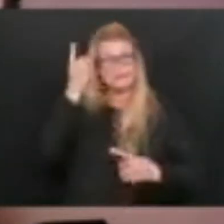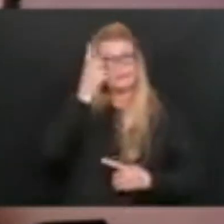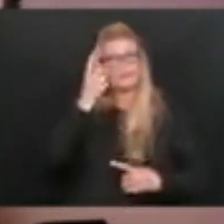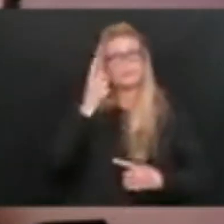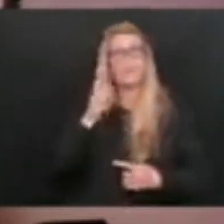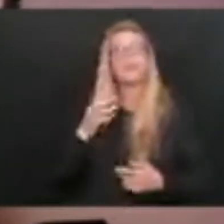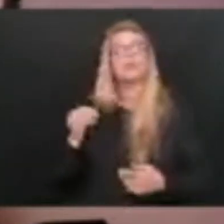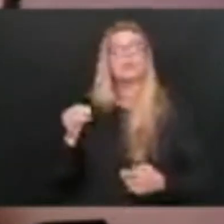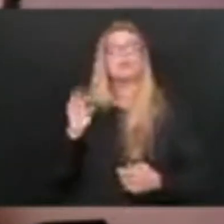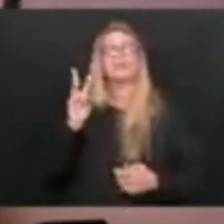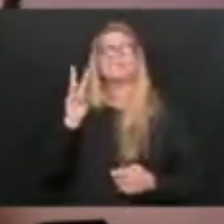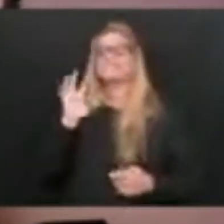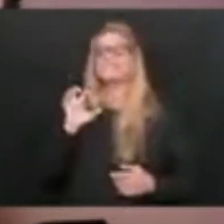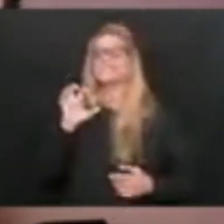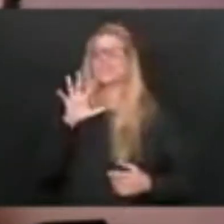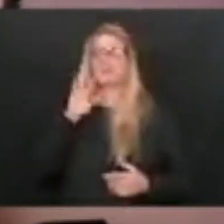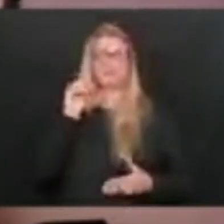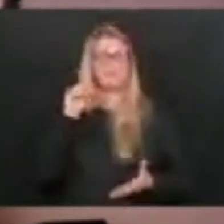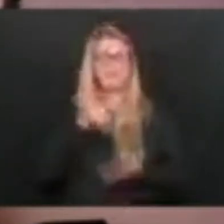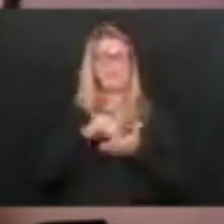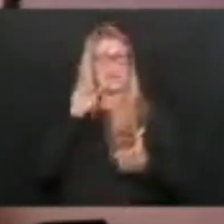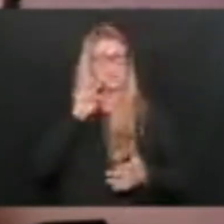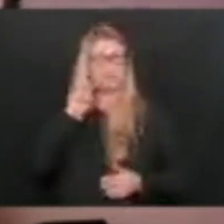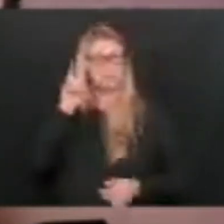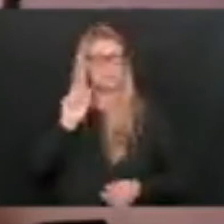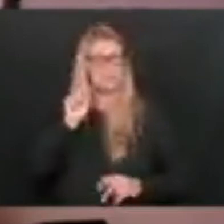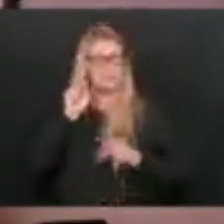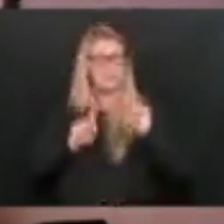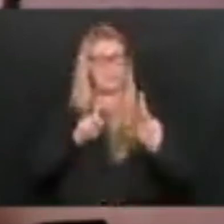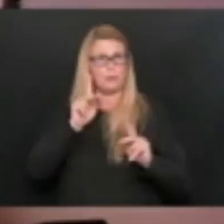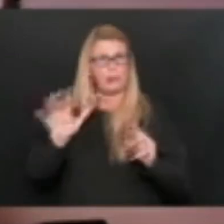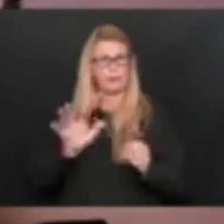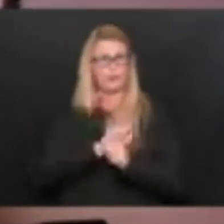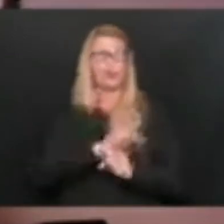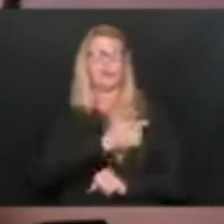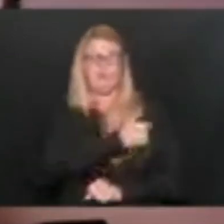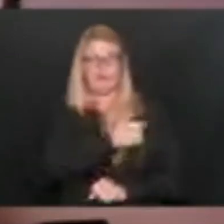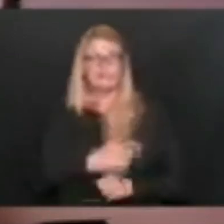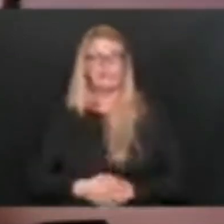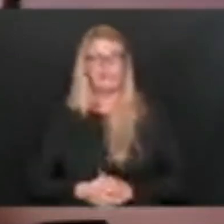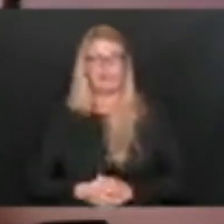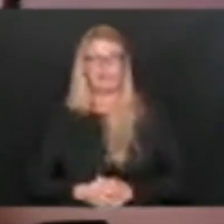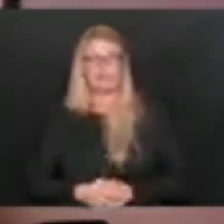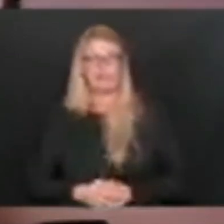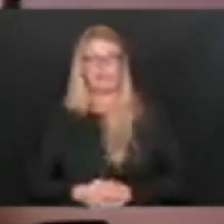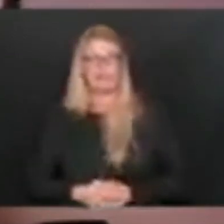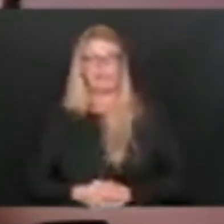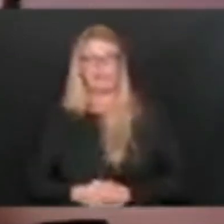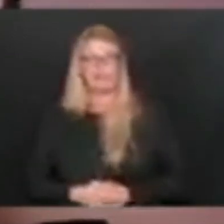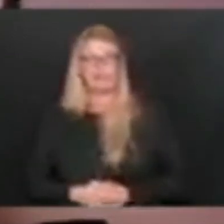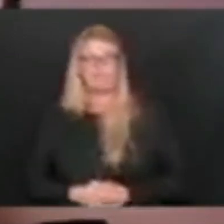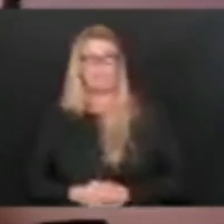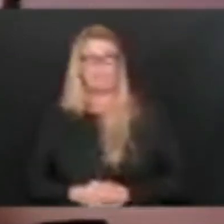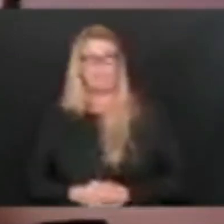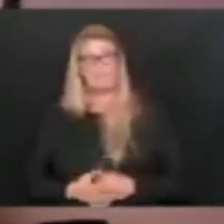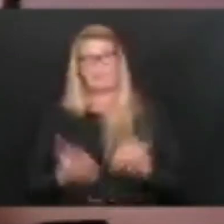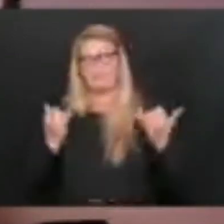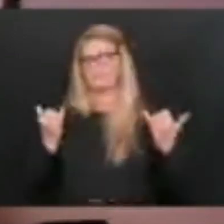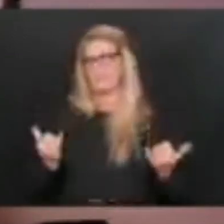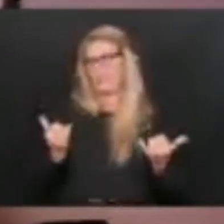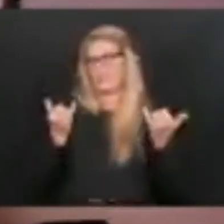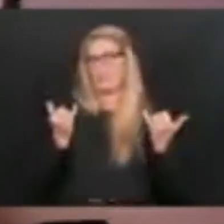about 650,000 West Virginians have been fully vaccinated. And to date, we've only been able